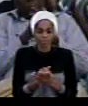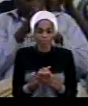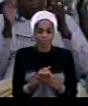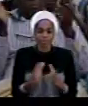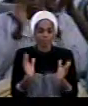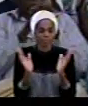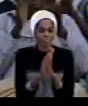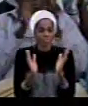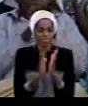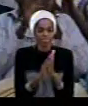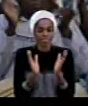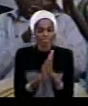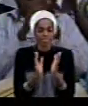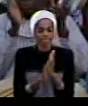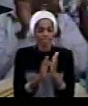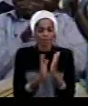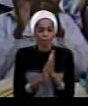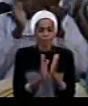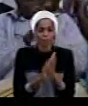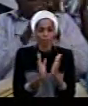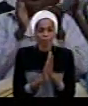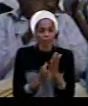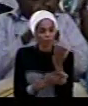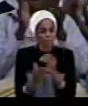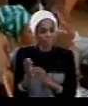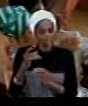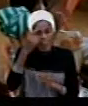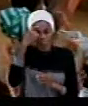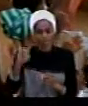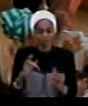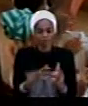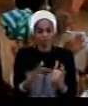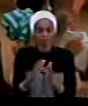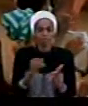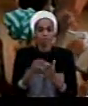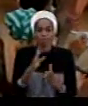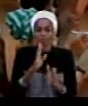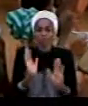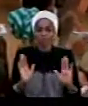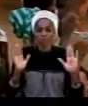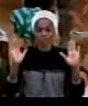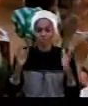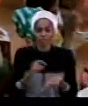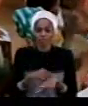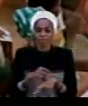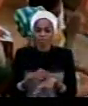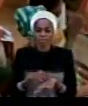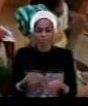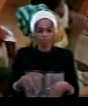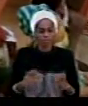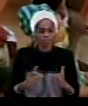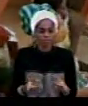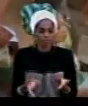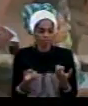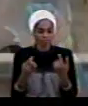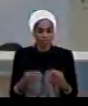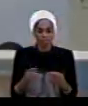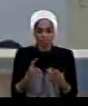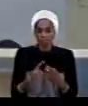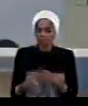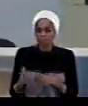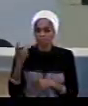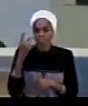hands together for Jesus. It will be a wonderful time. Let's come there to see